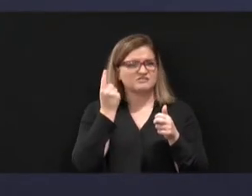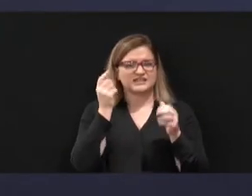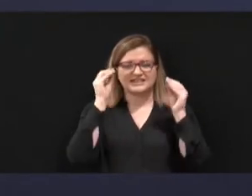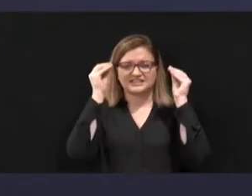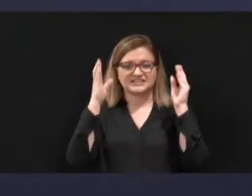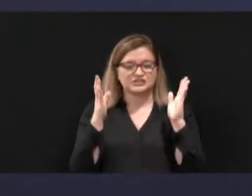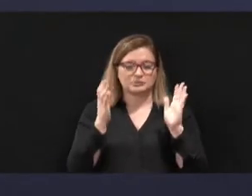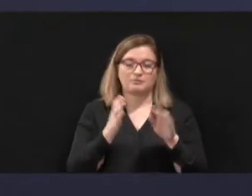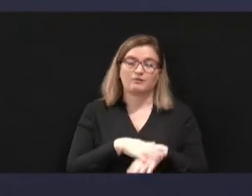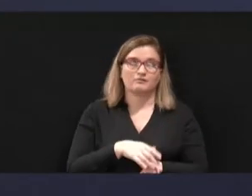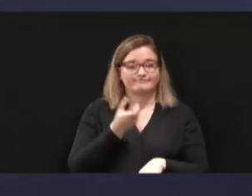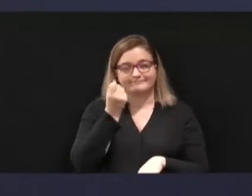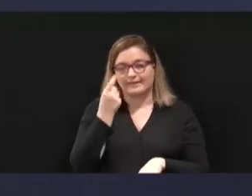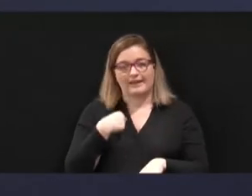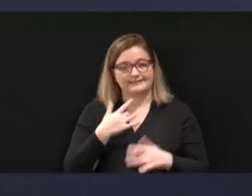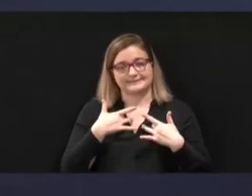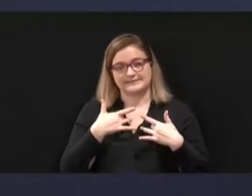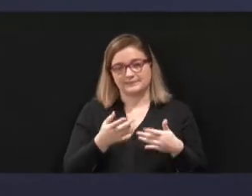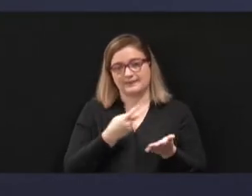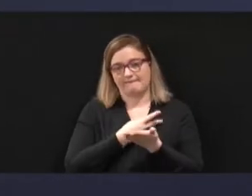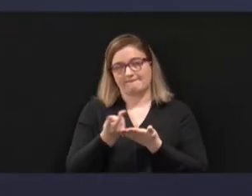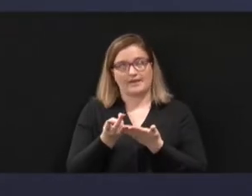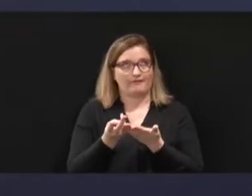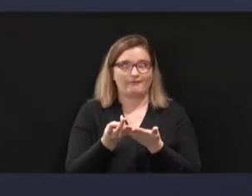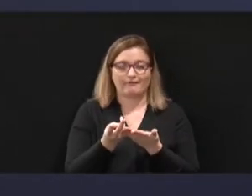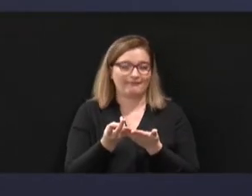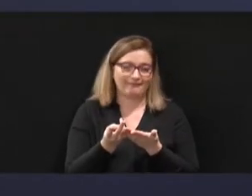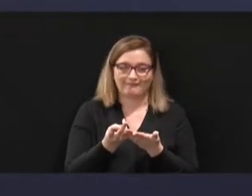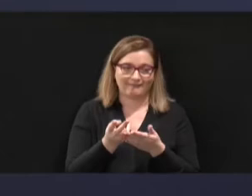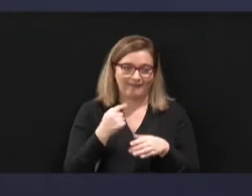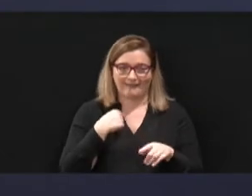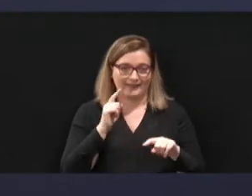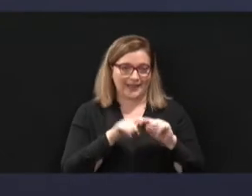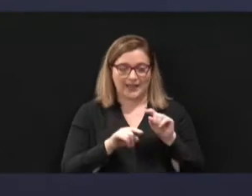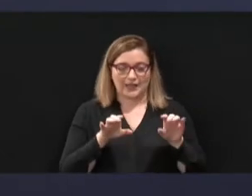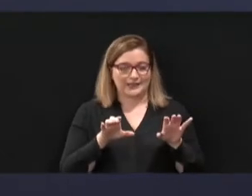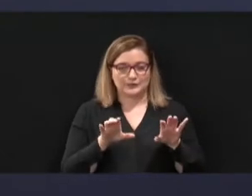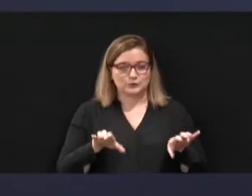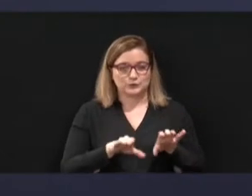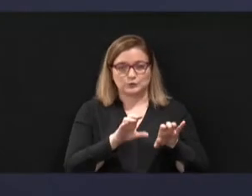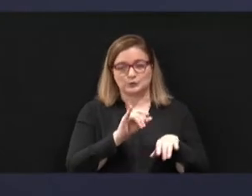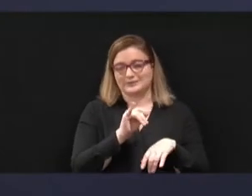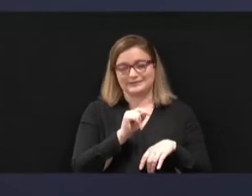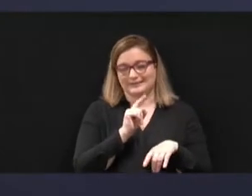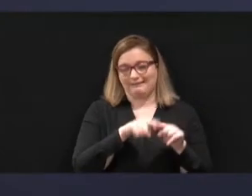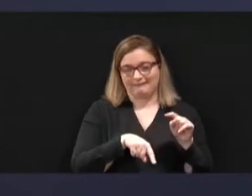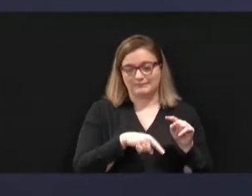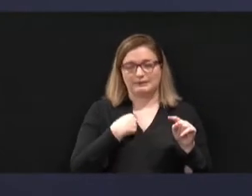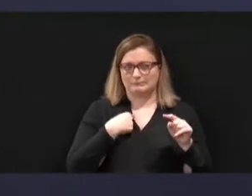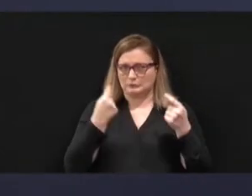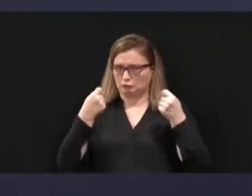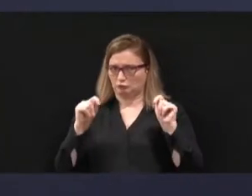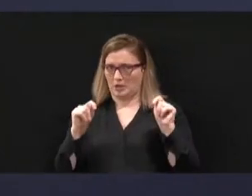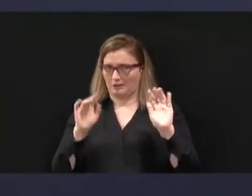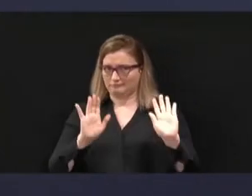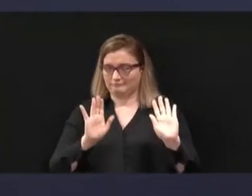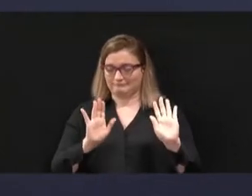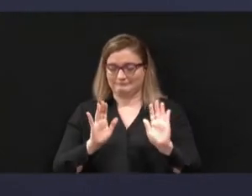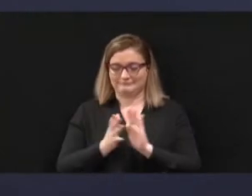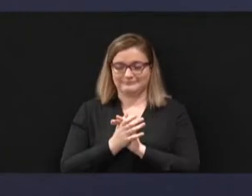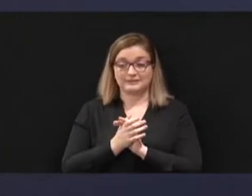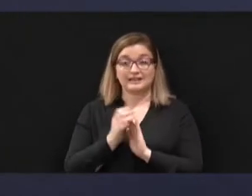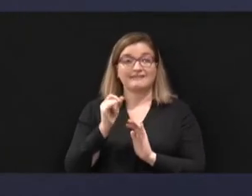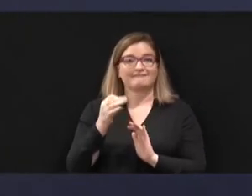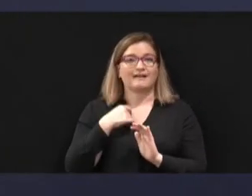However, I usually fail at that miserably. But I'm going to try. I'm really going to try to do that. So if I